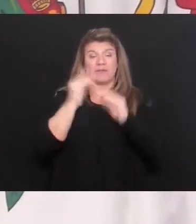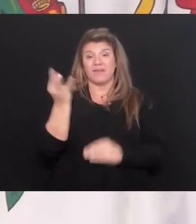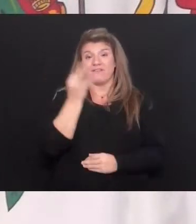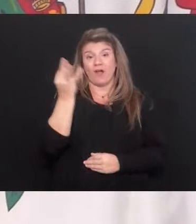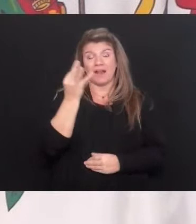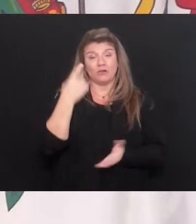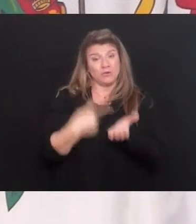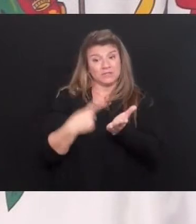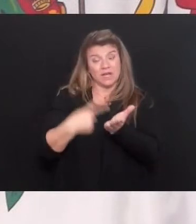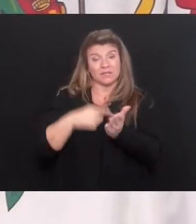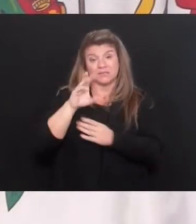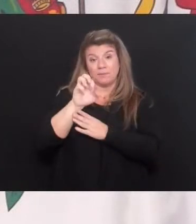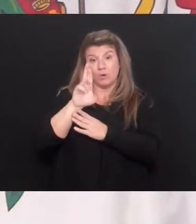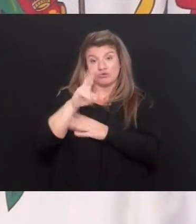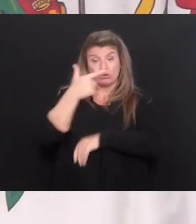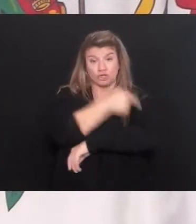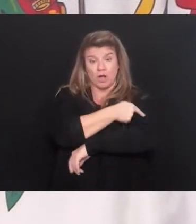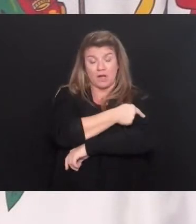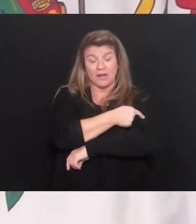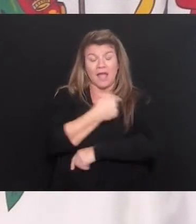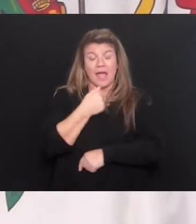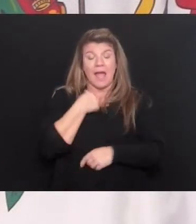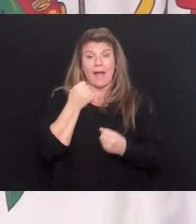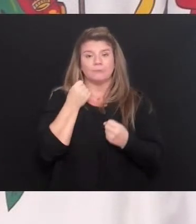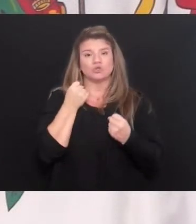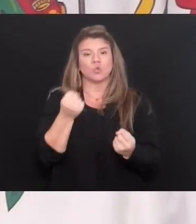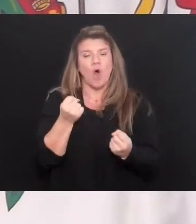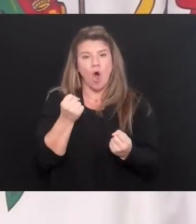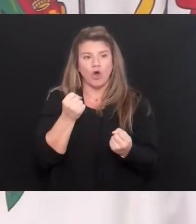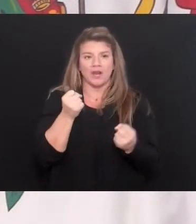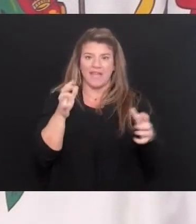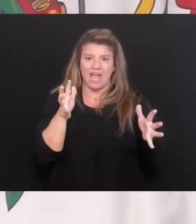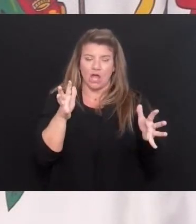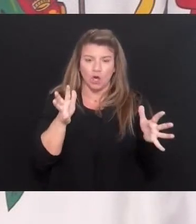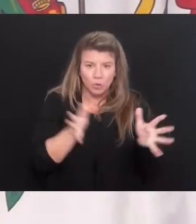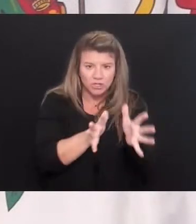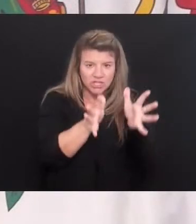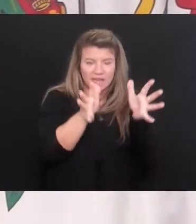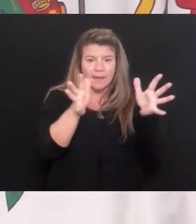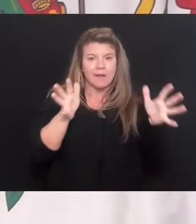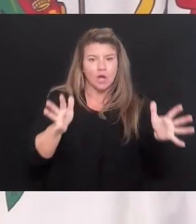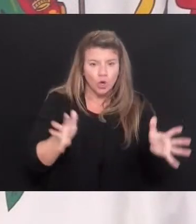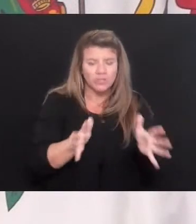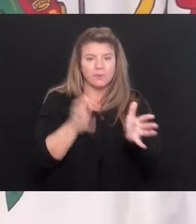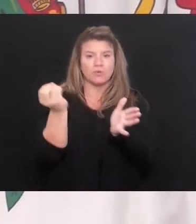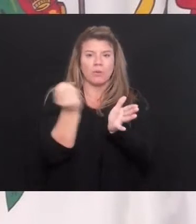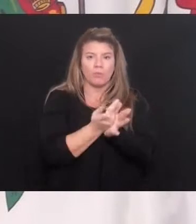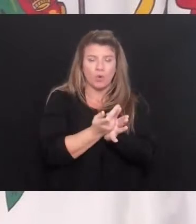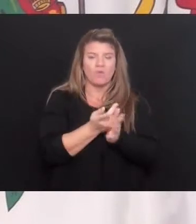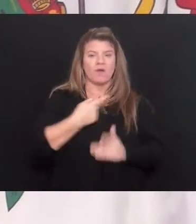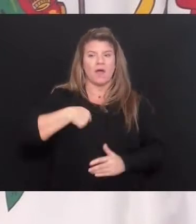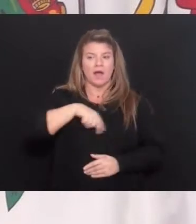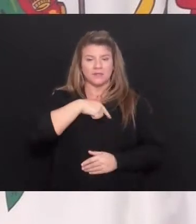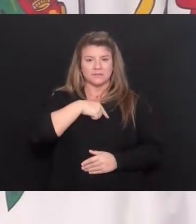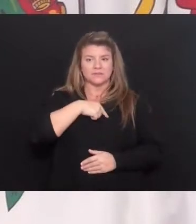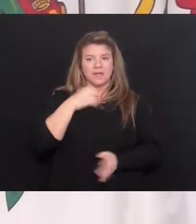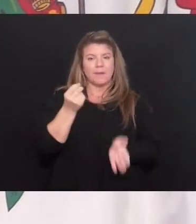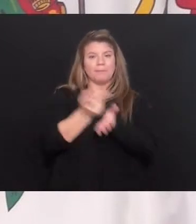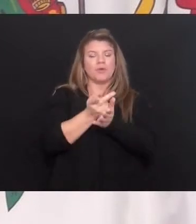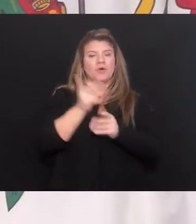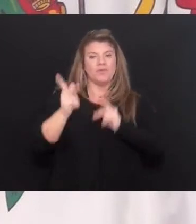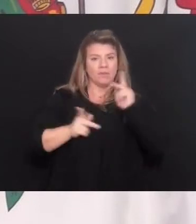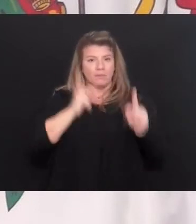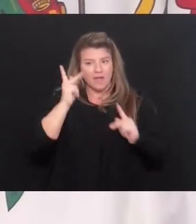booster shot, and I strongly, strongly encourage them to approve us and approve people to